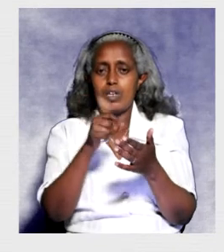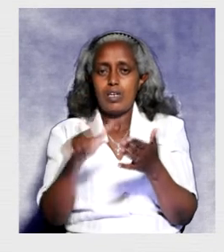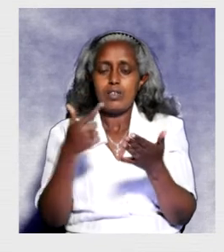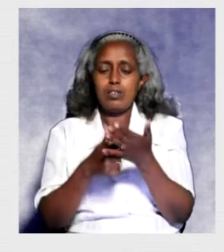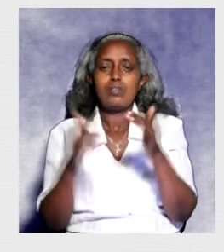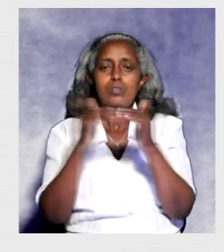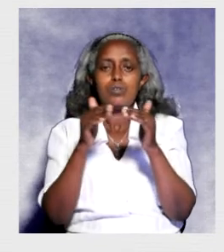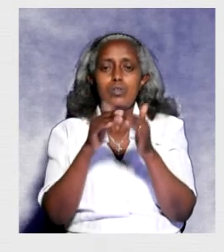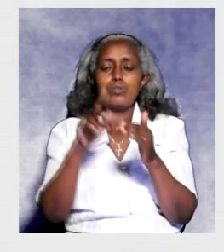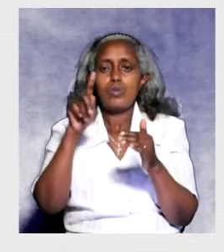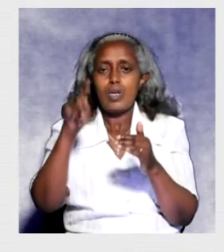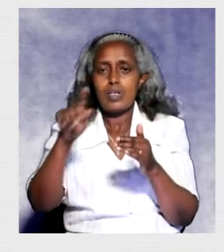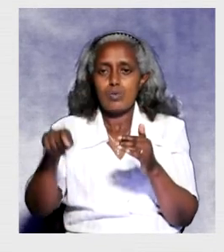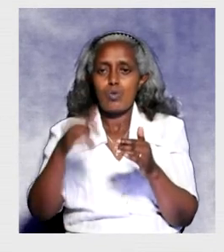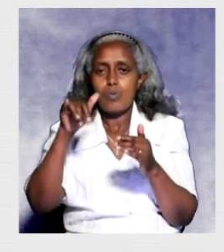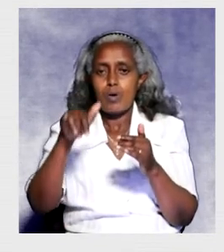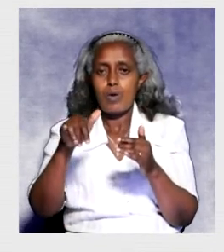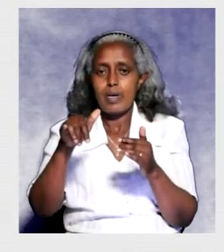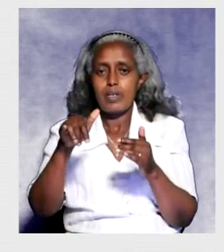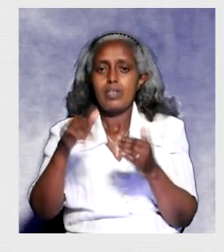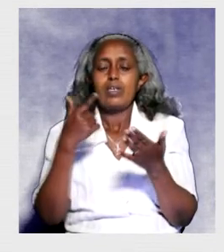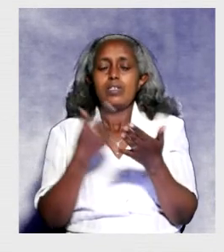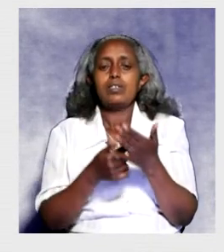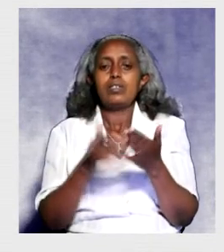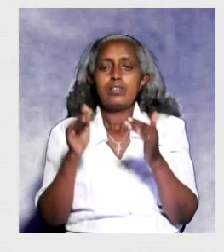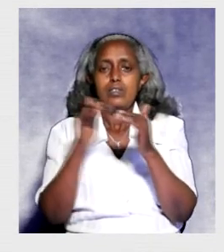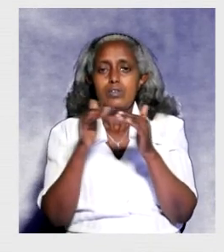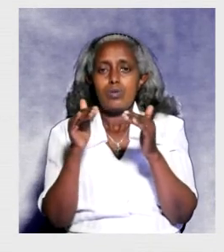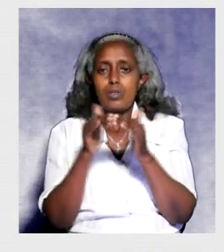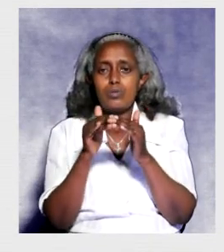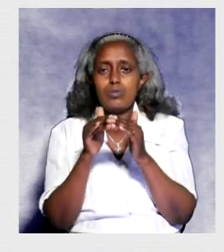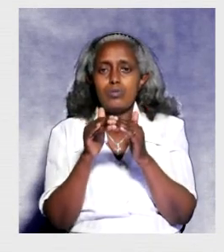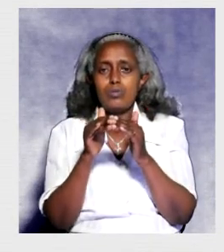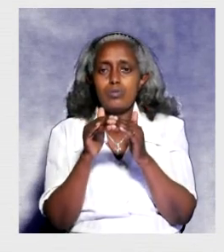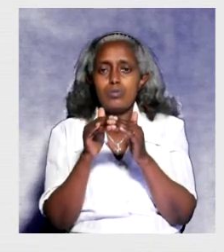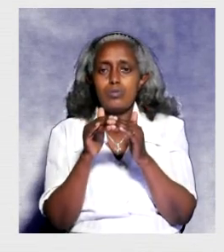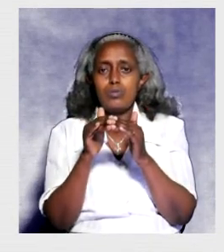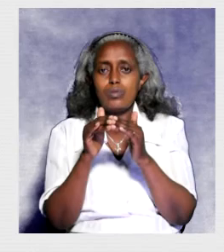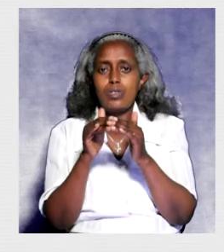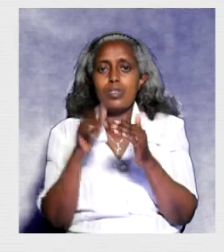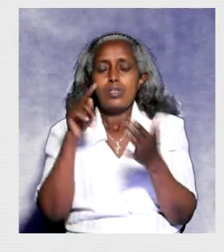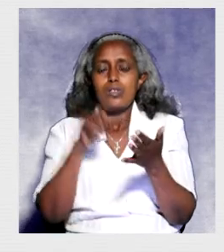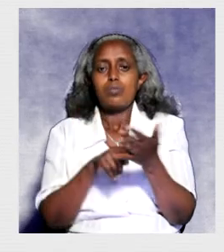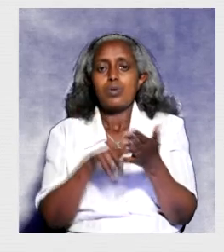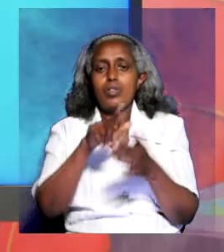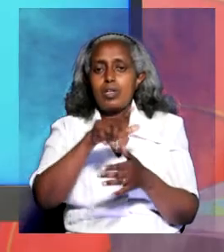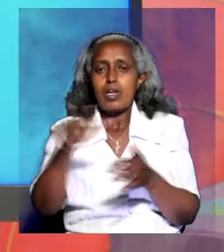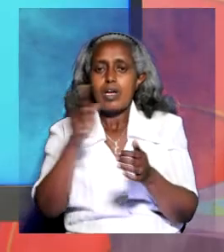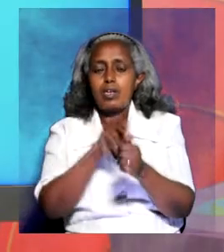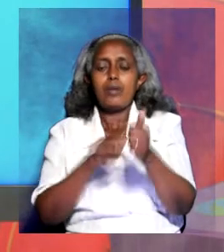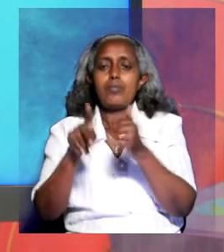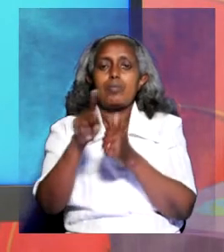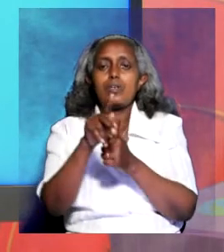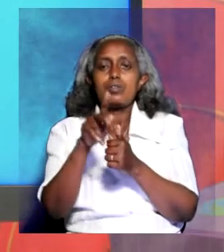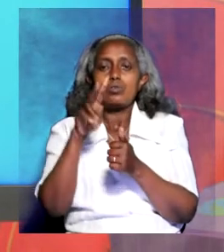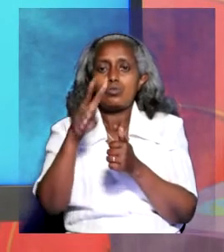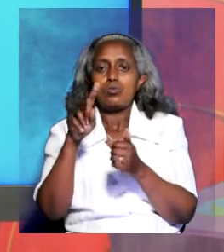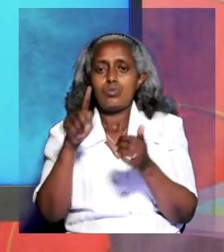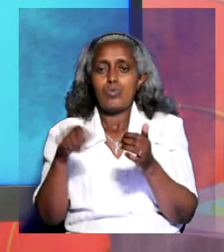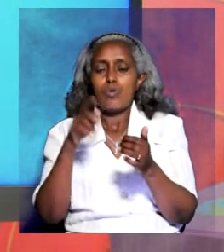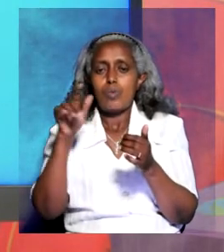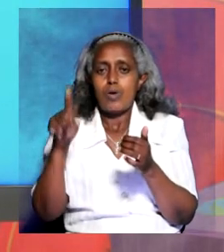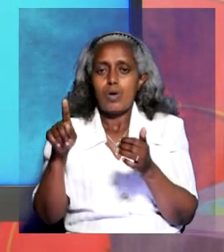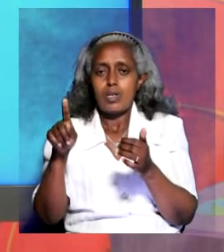this x comma y. This is equal to the point line passes is 2 comma